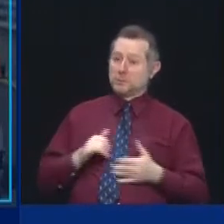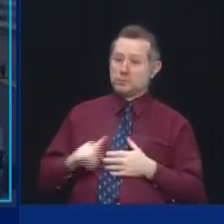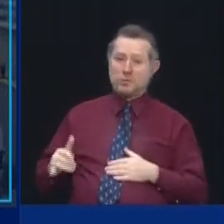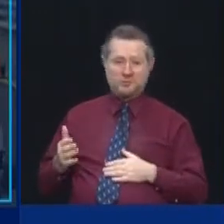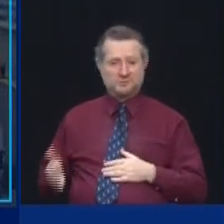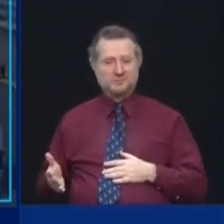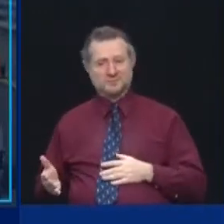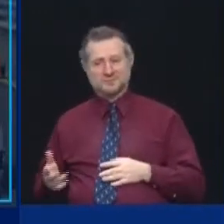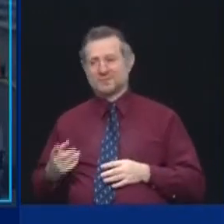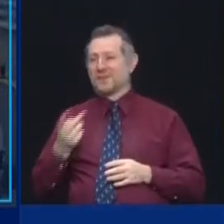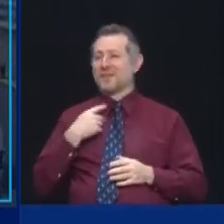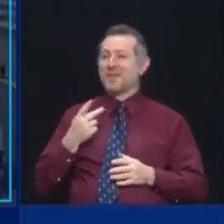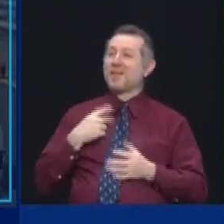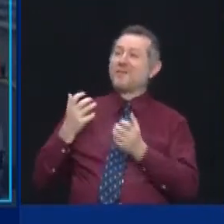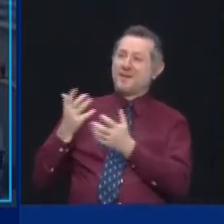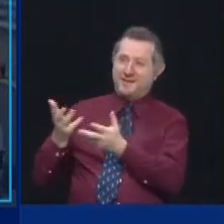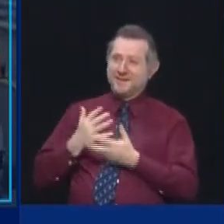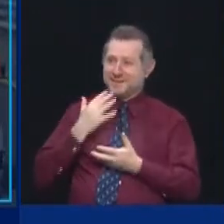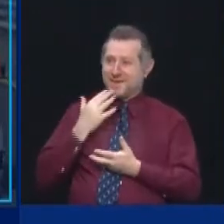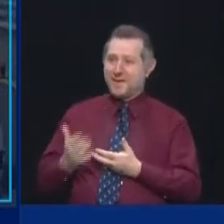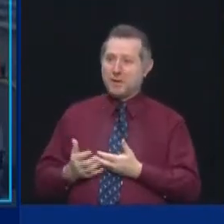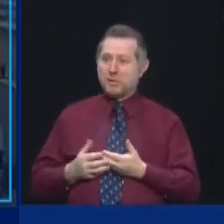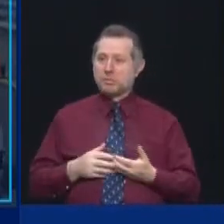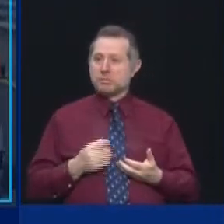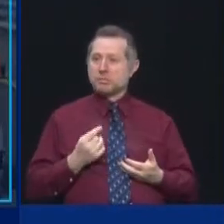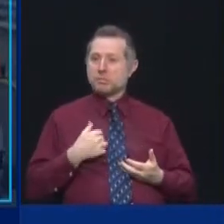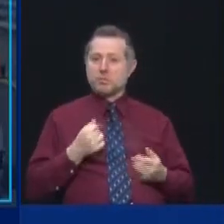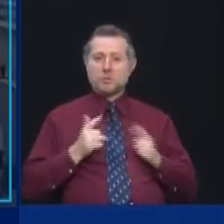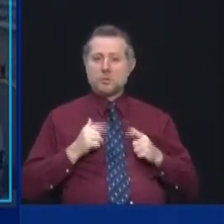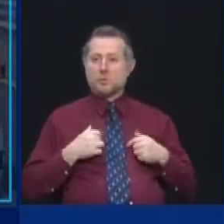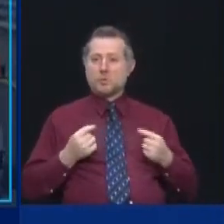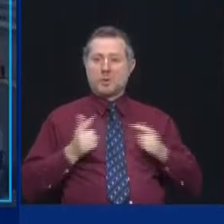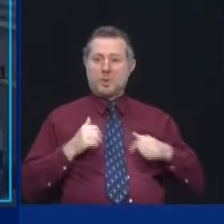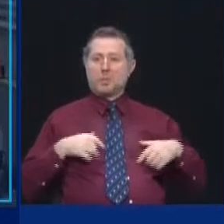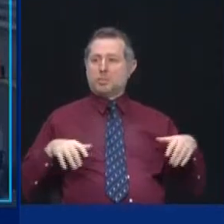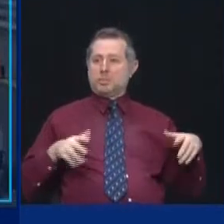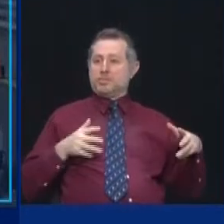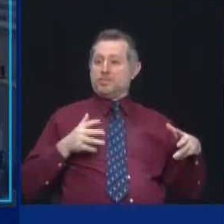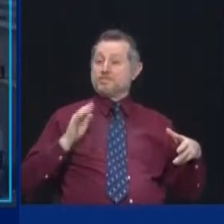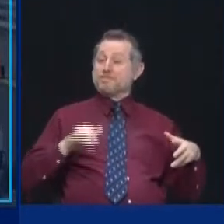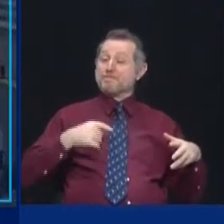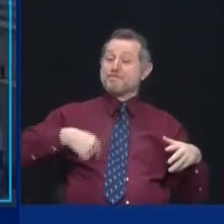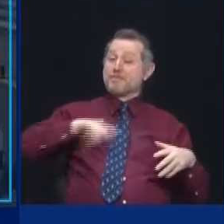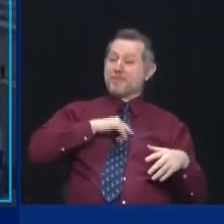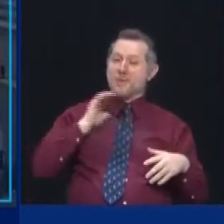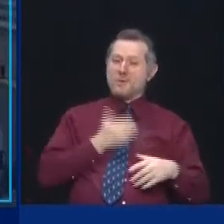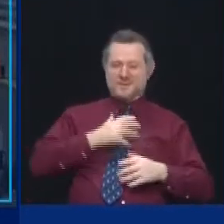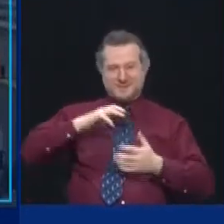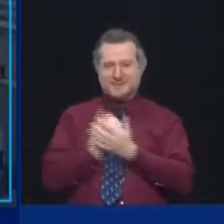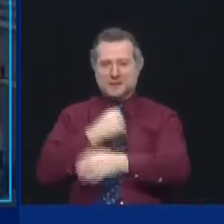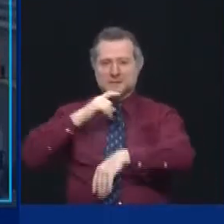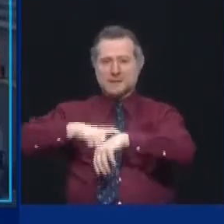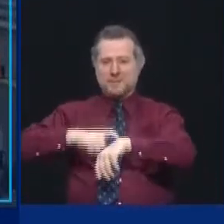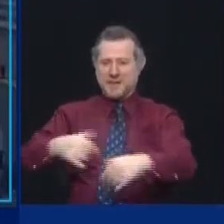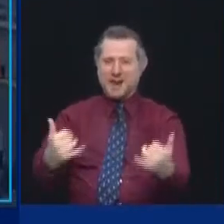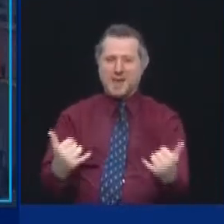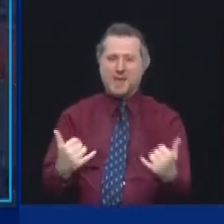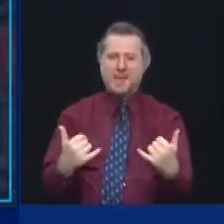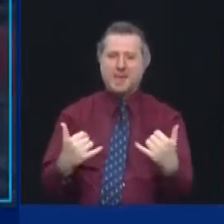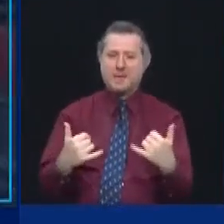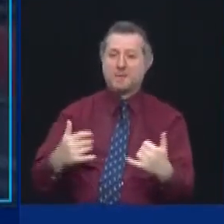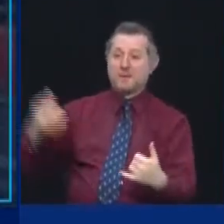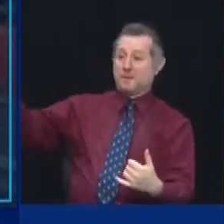1.5% positivity. What does that mean? That's less than half of the national average. That's where New York is today. We're